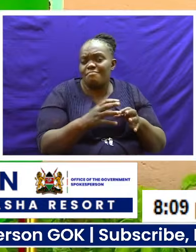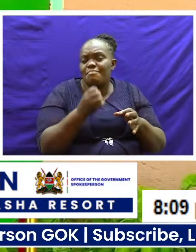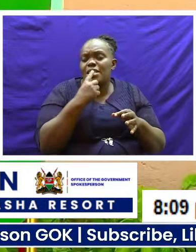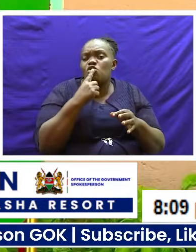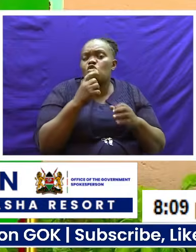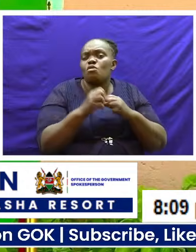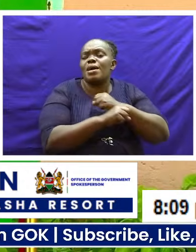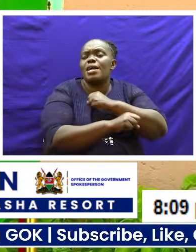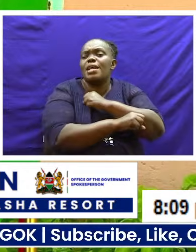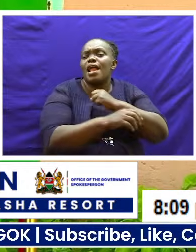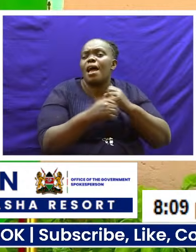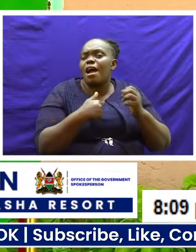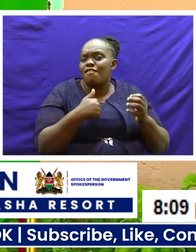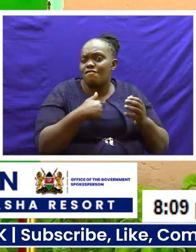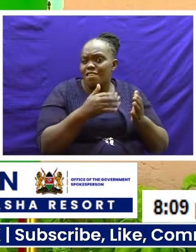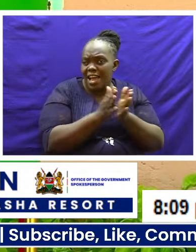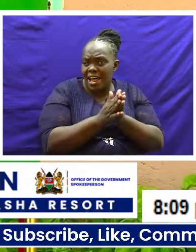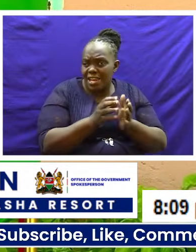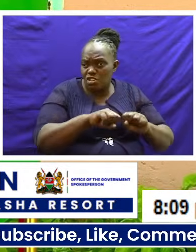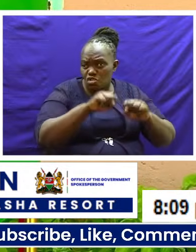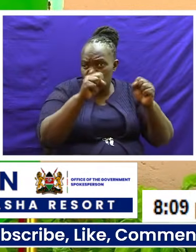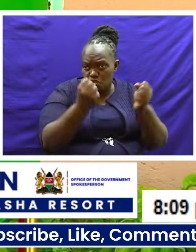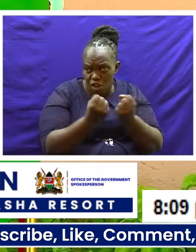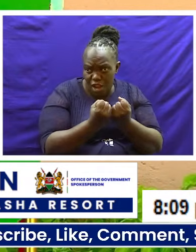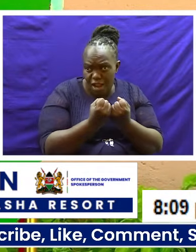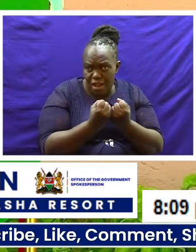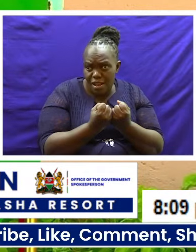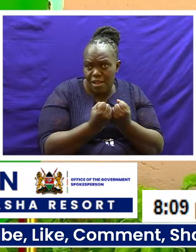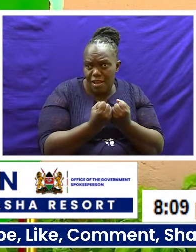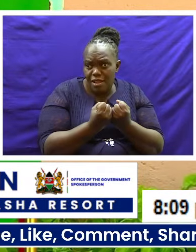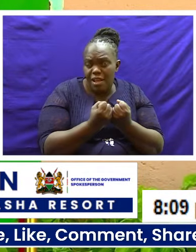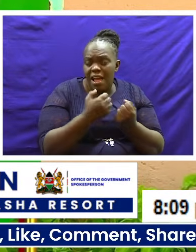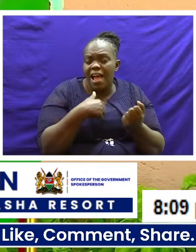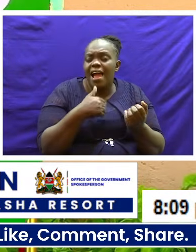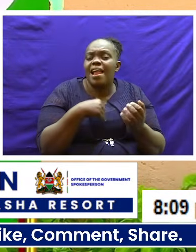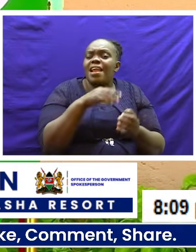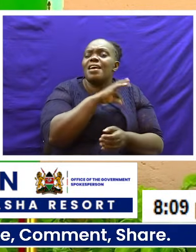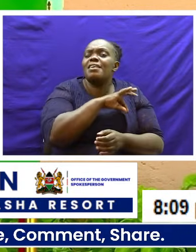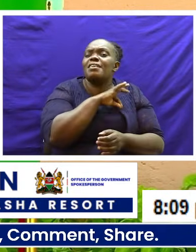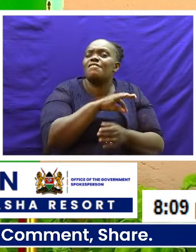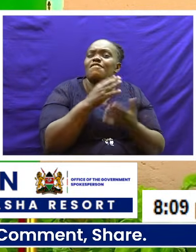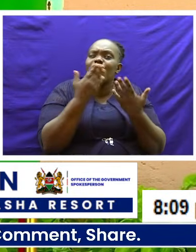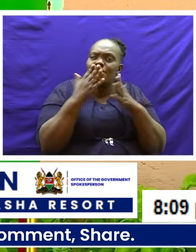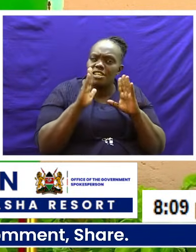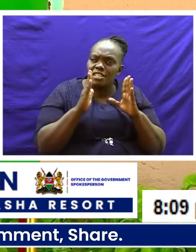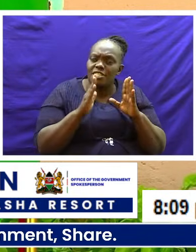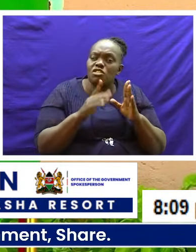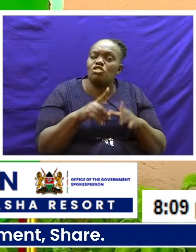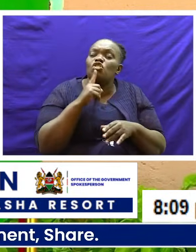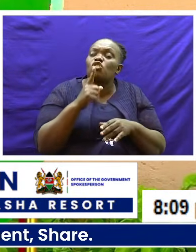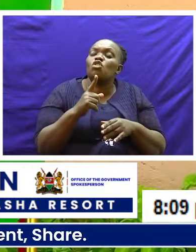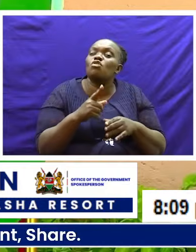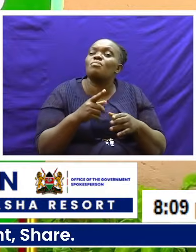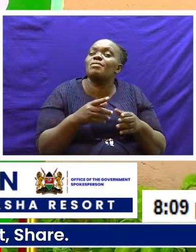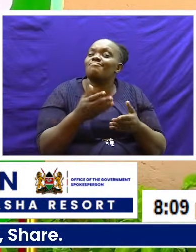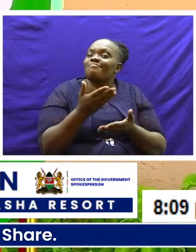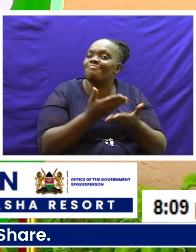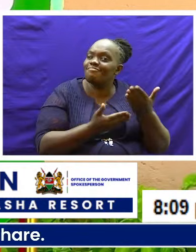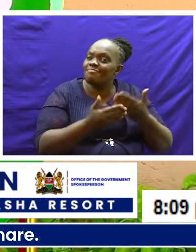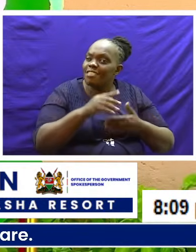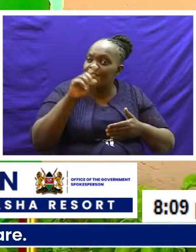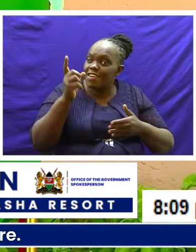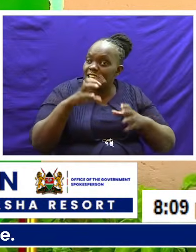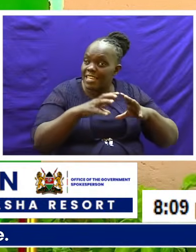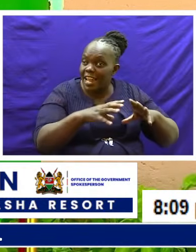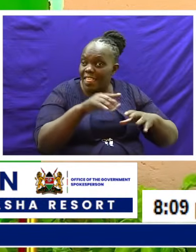background I had and the sociology that I had gained. So I was again in the first class of